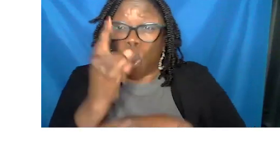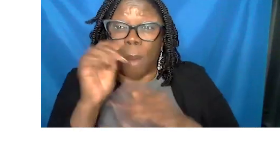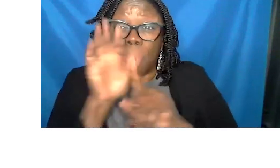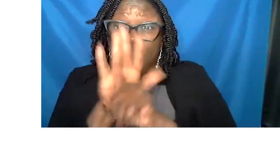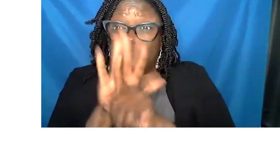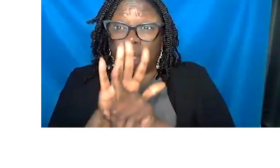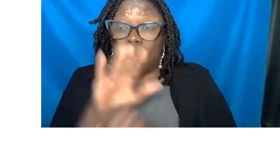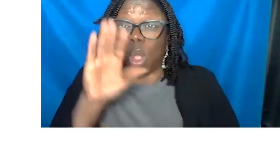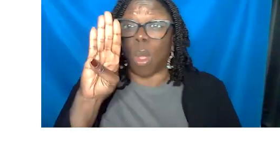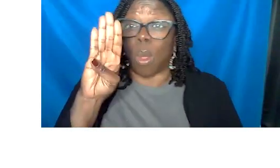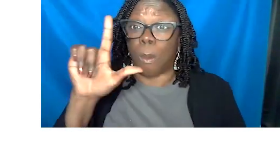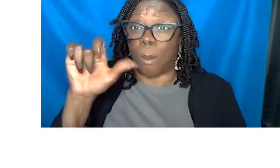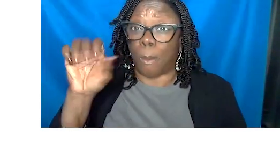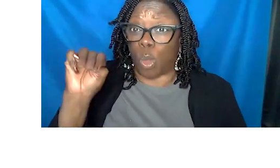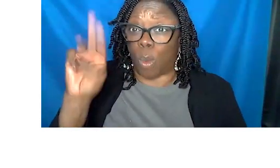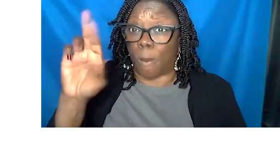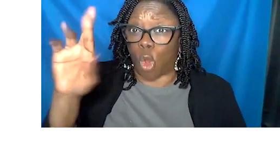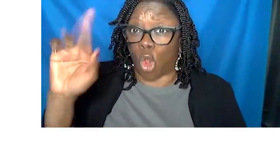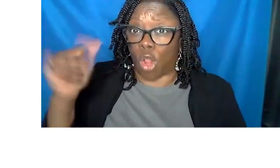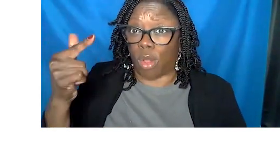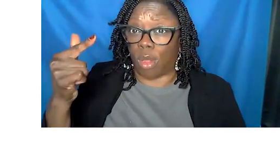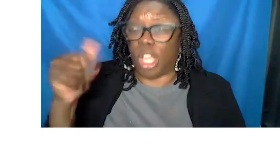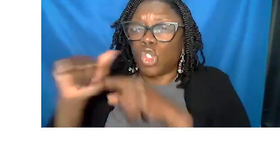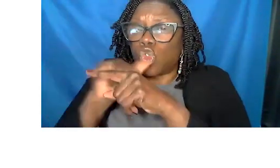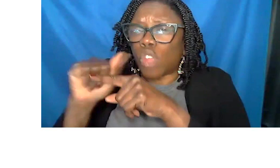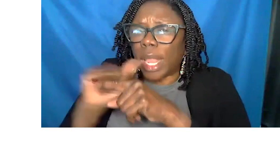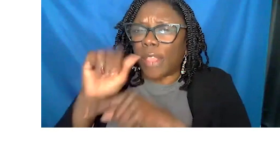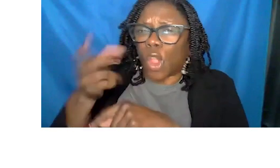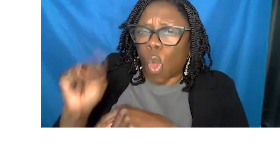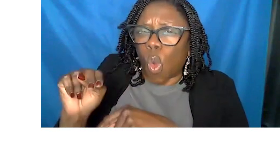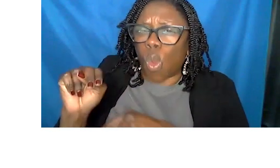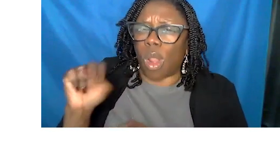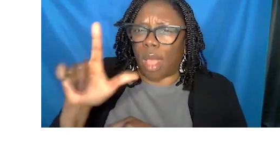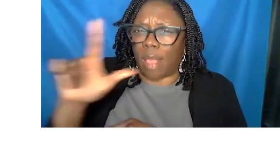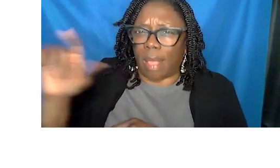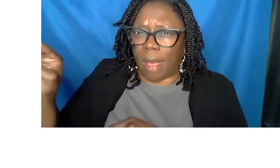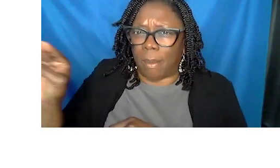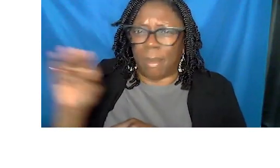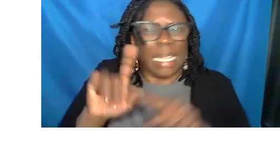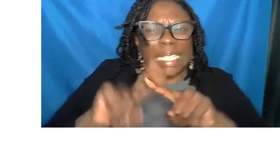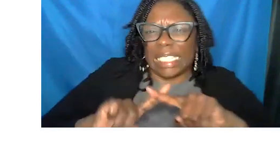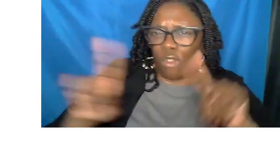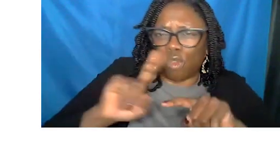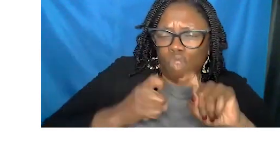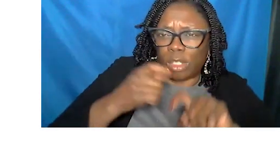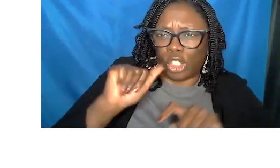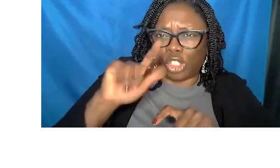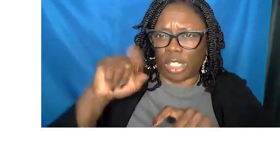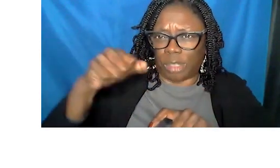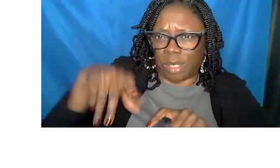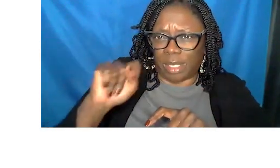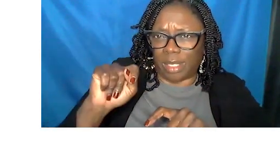is Bloomberg, who is training their own large language model completely aside from ChatGPT and OpenAI that is